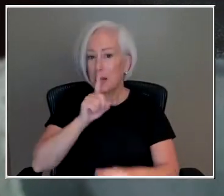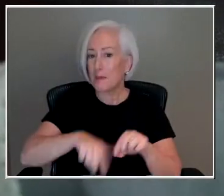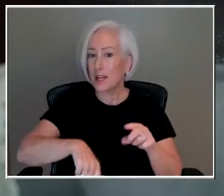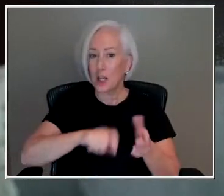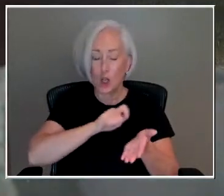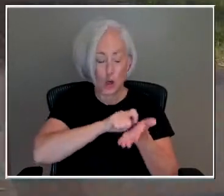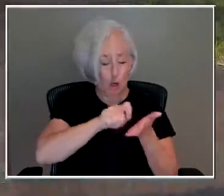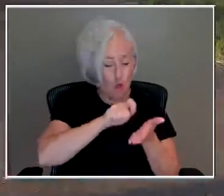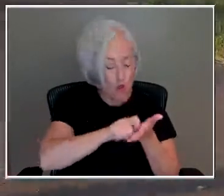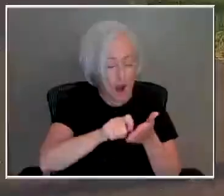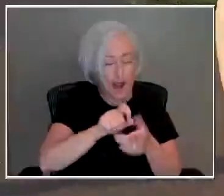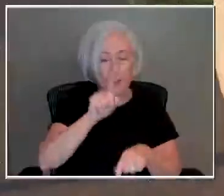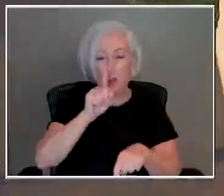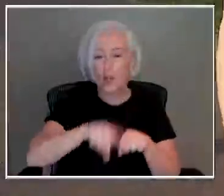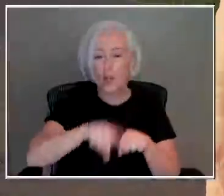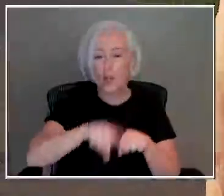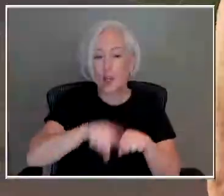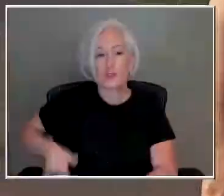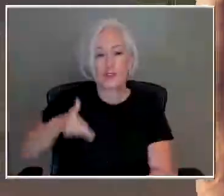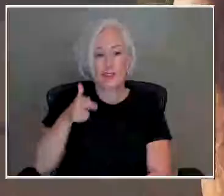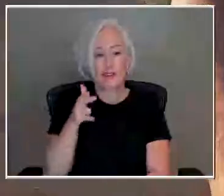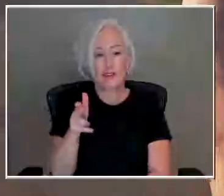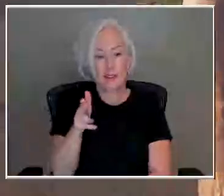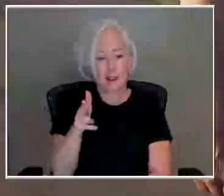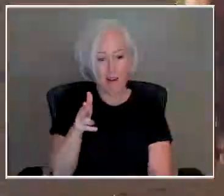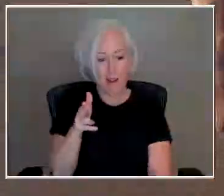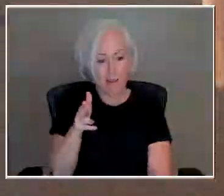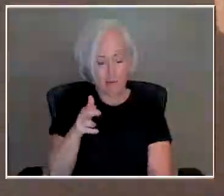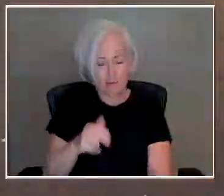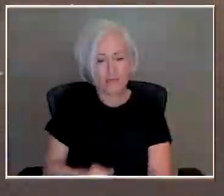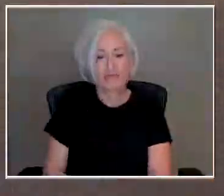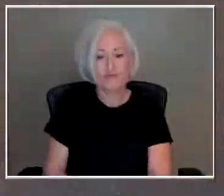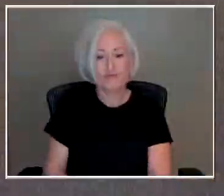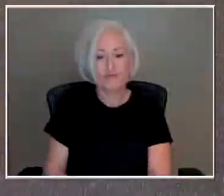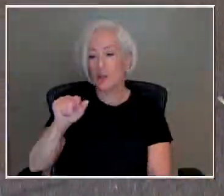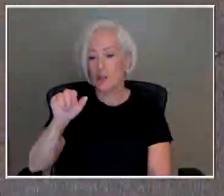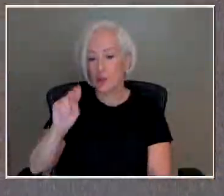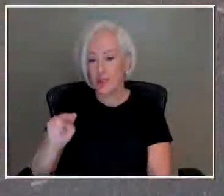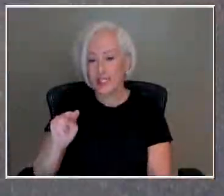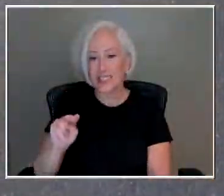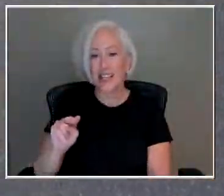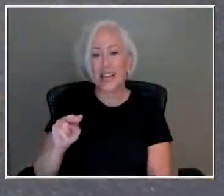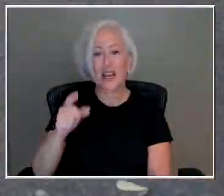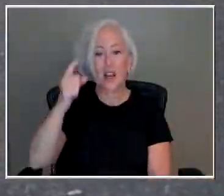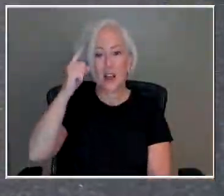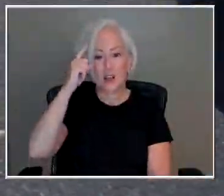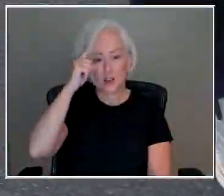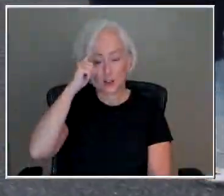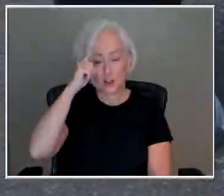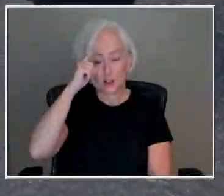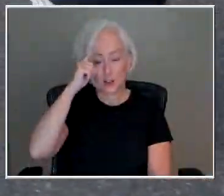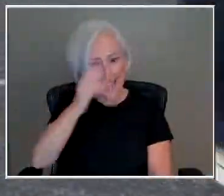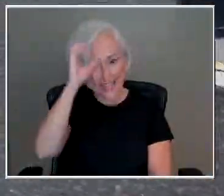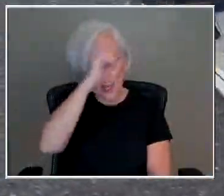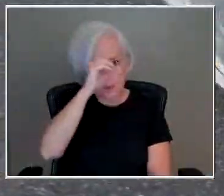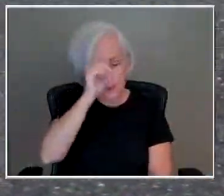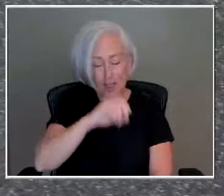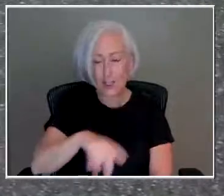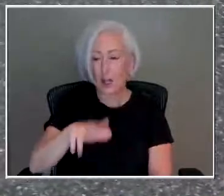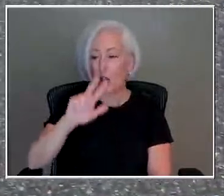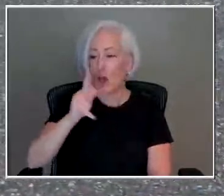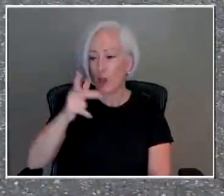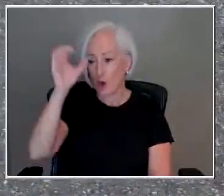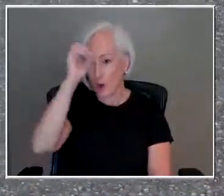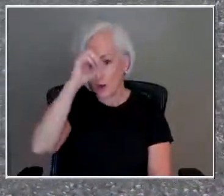use a gun. Stan sought second, third, and even fourth opinions, praying something could be done. Instead, he